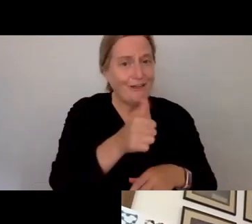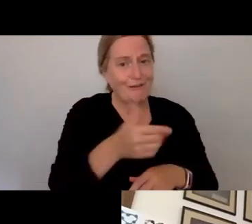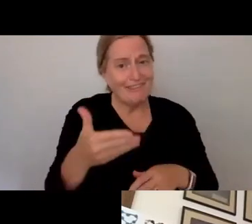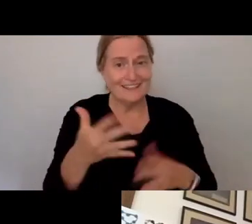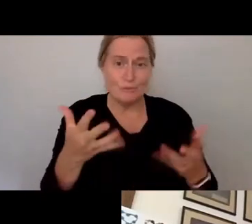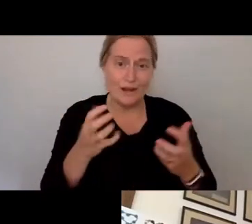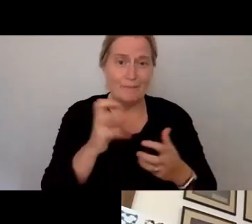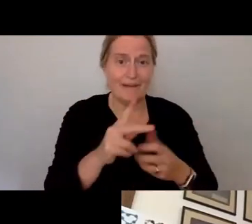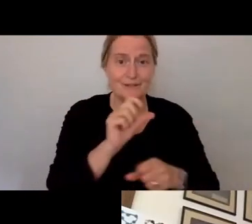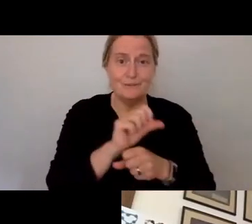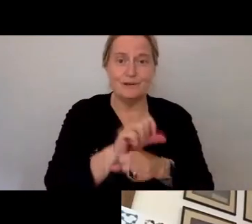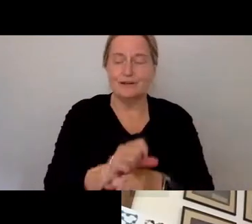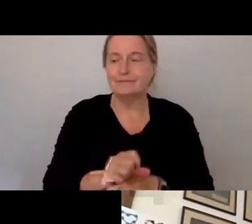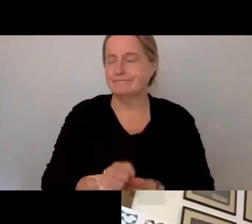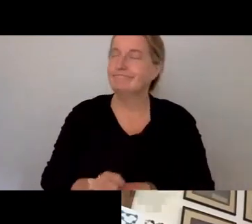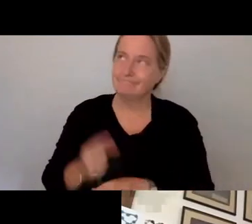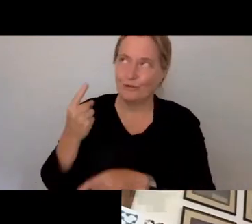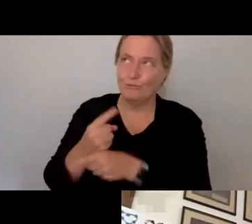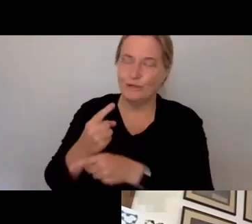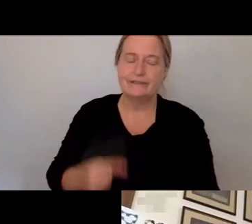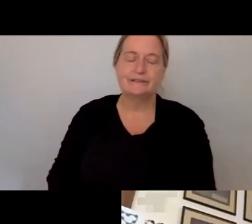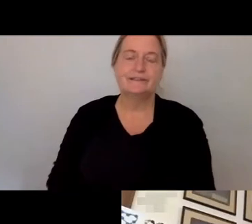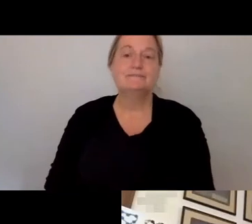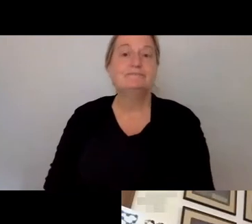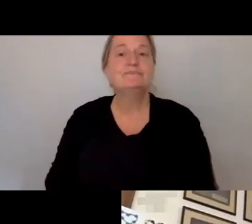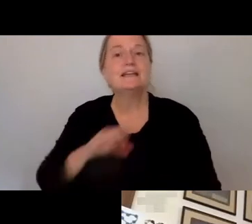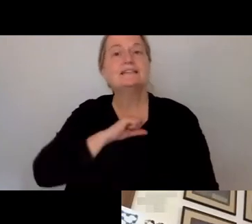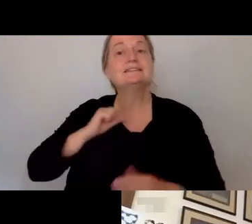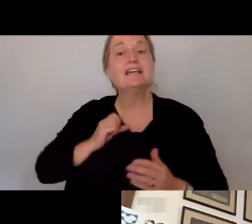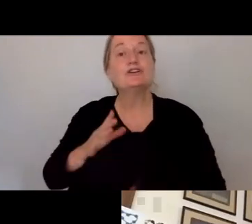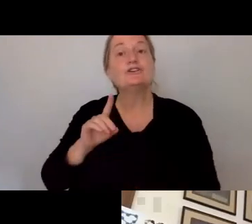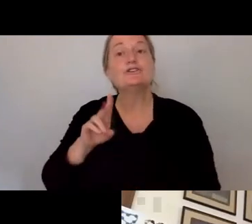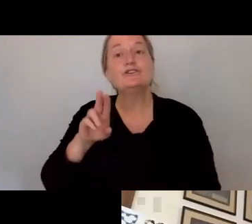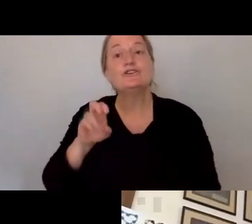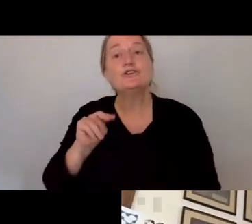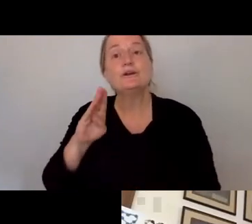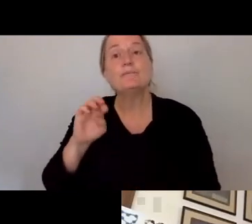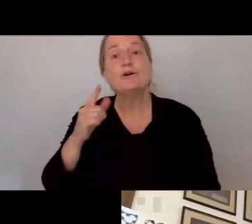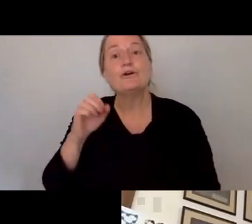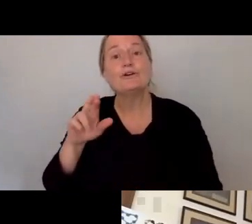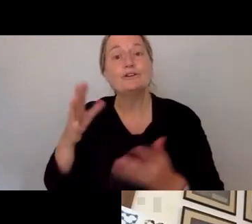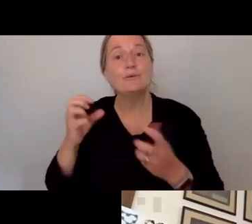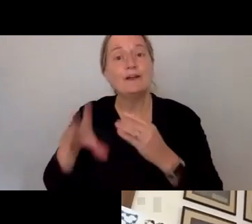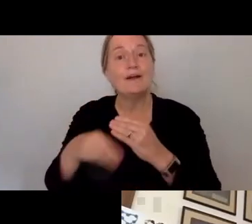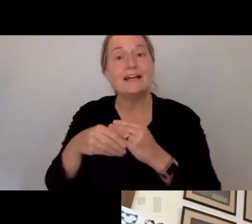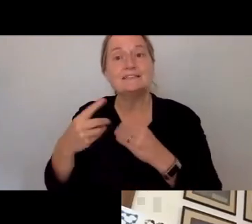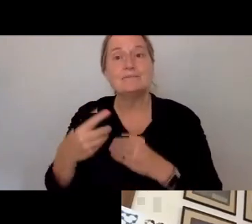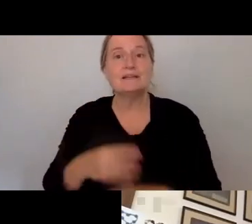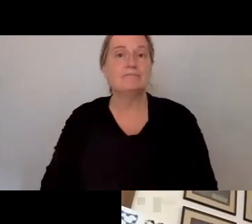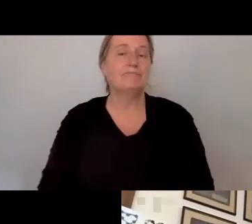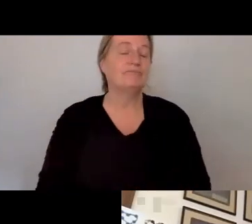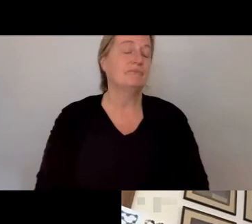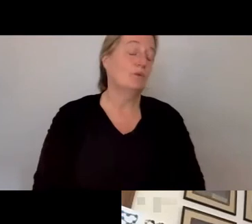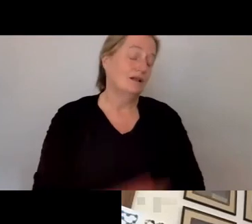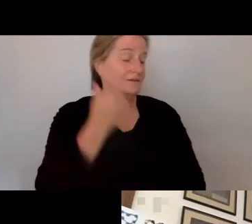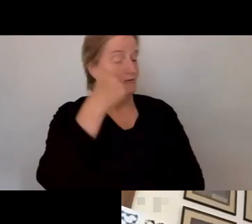that's awesome. Senator Durenberger, do you have anything to add? No, this for me is a